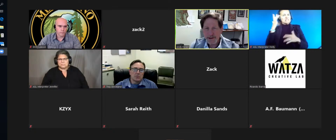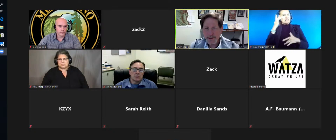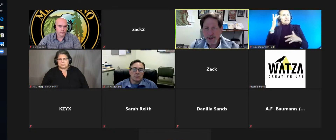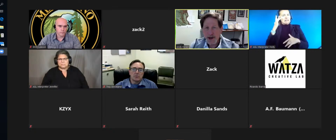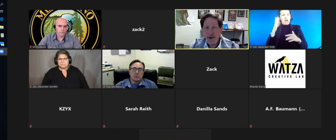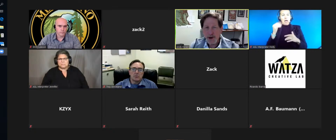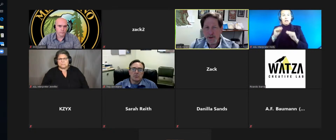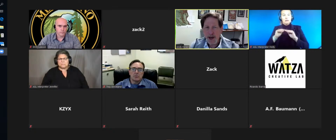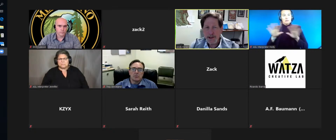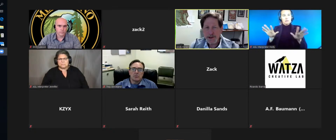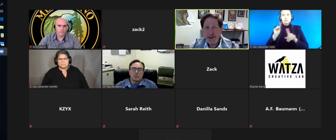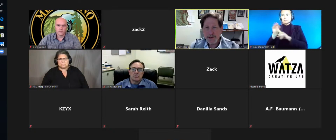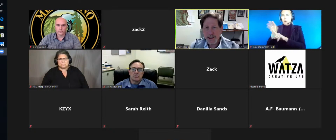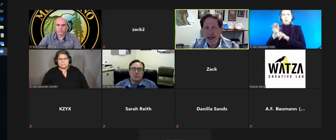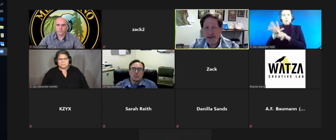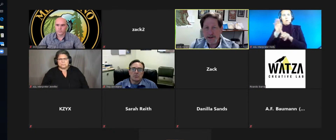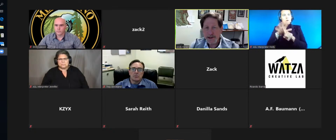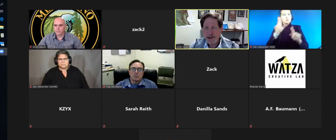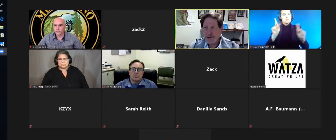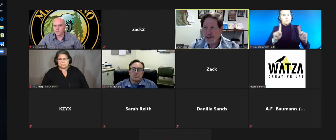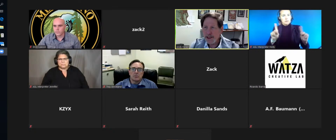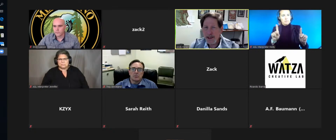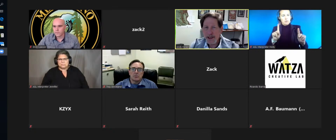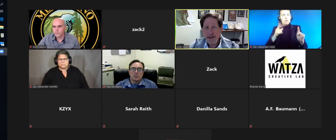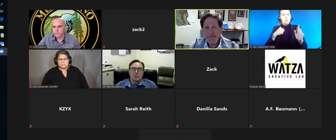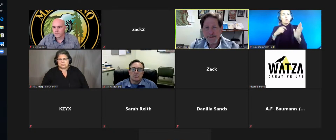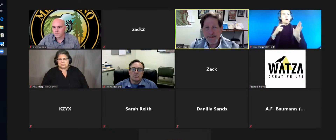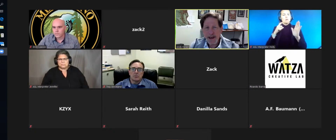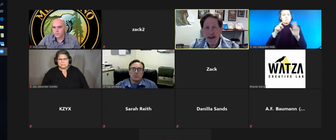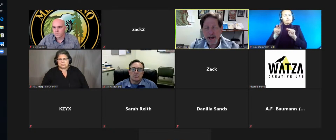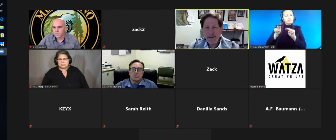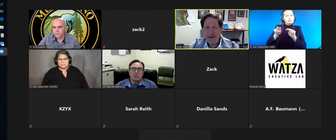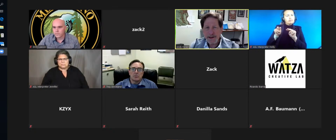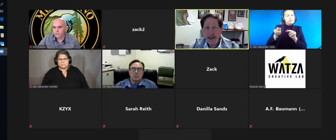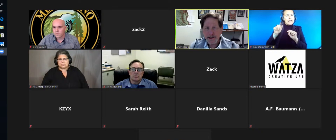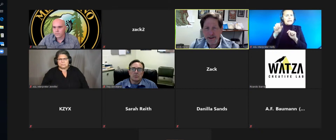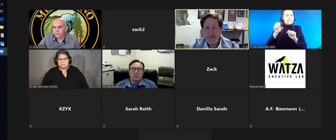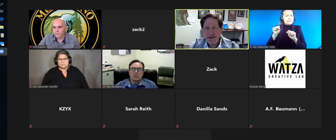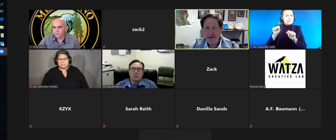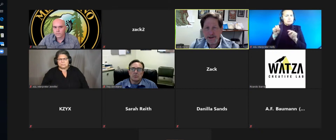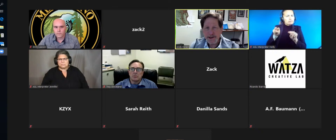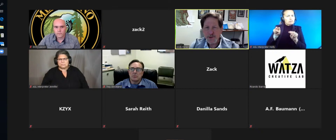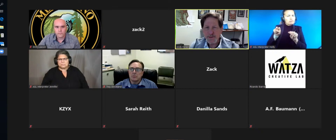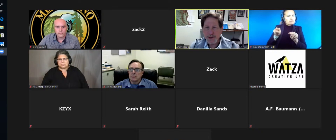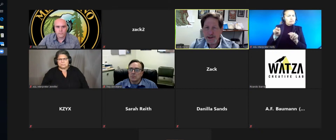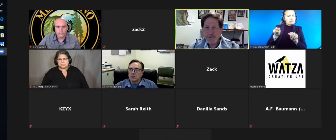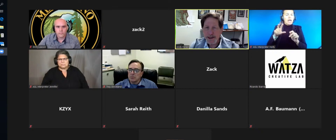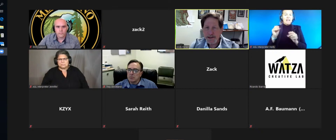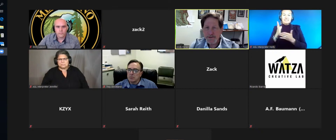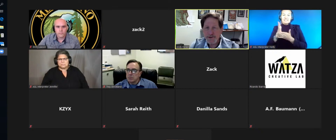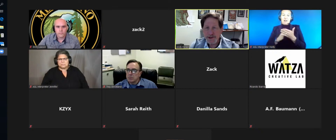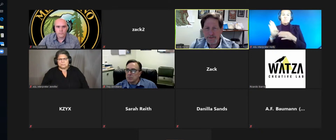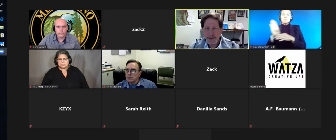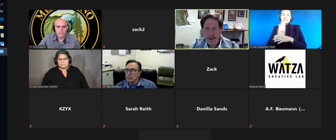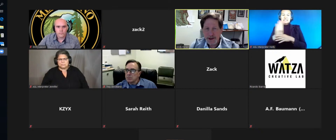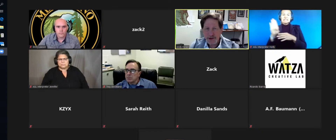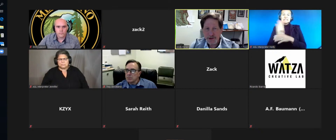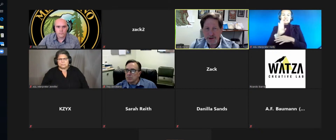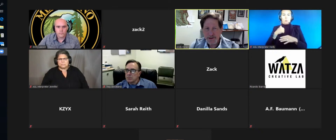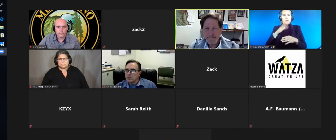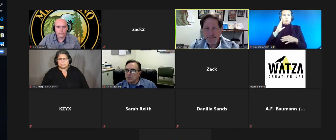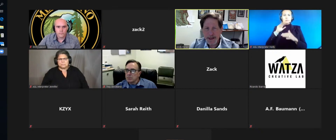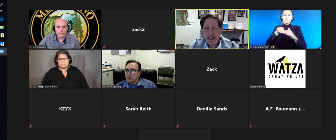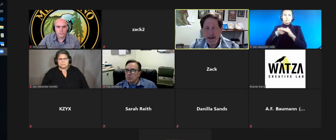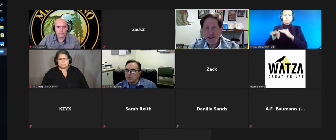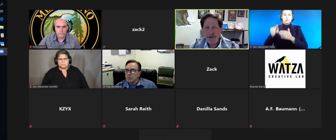tested. We are watching these cases closely, and some businesses will be inspected for safety